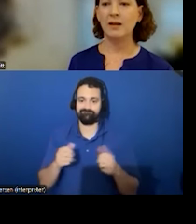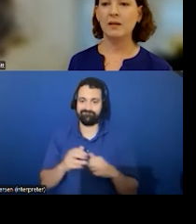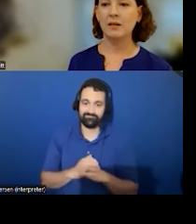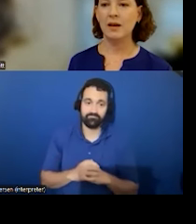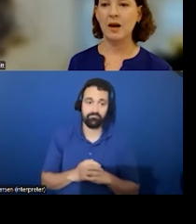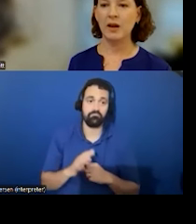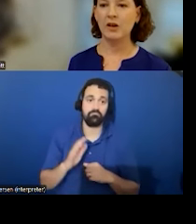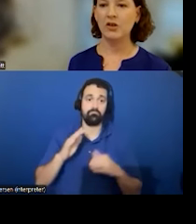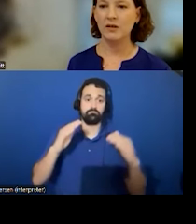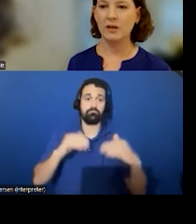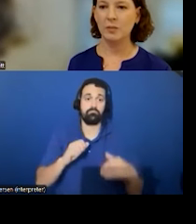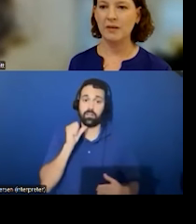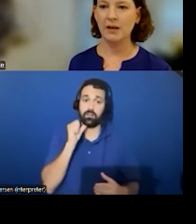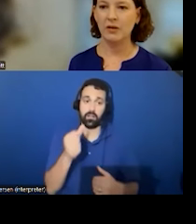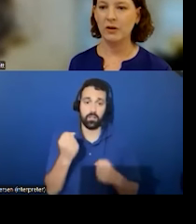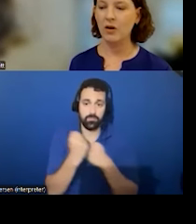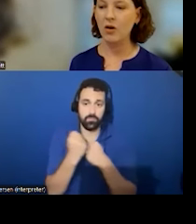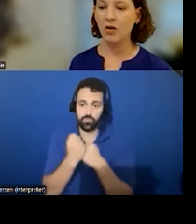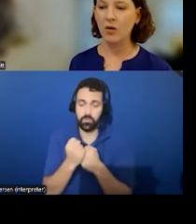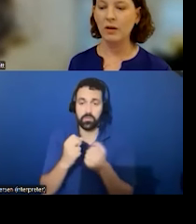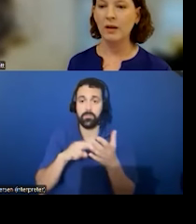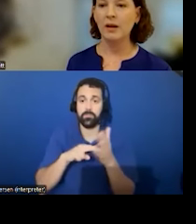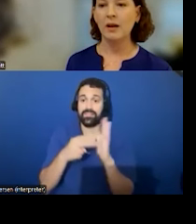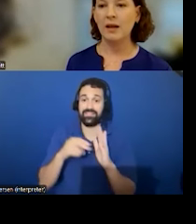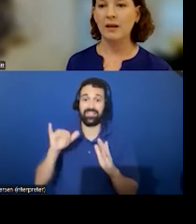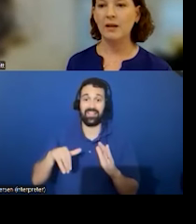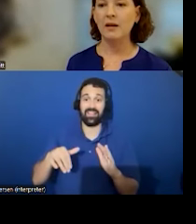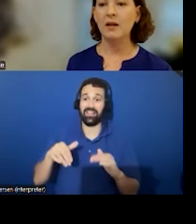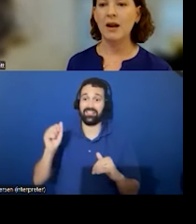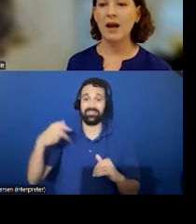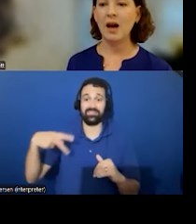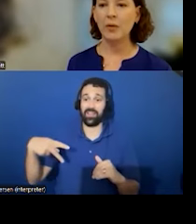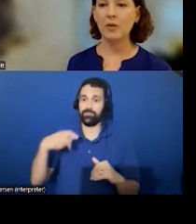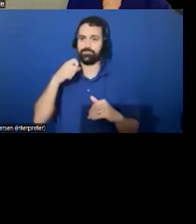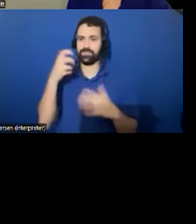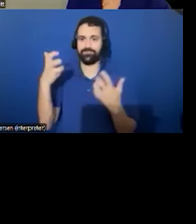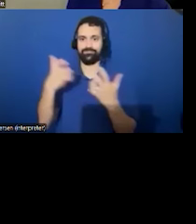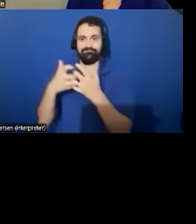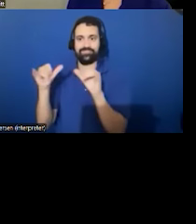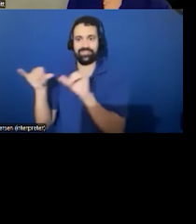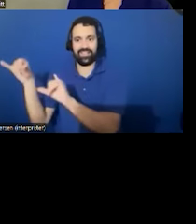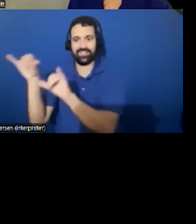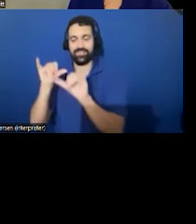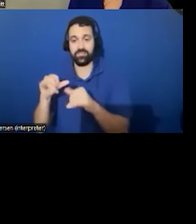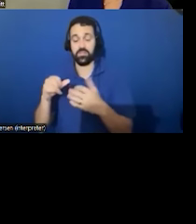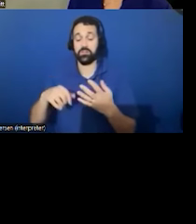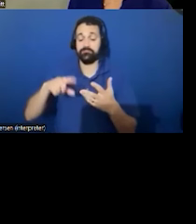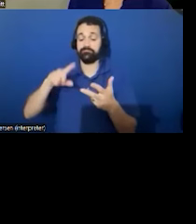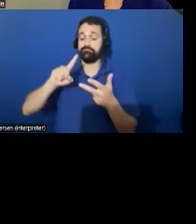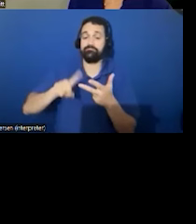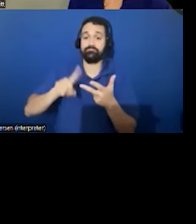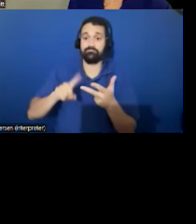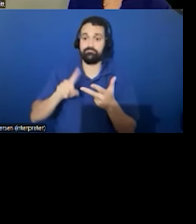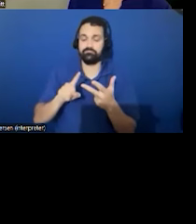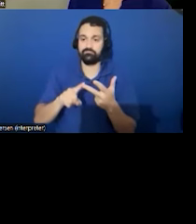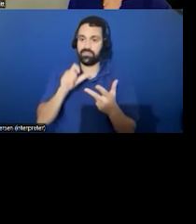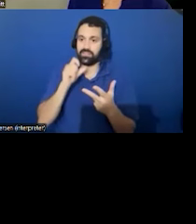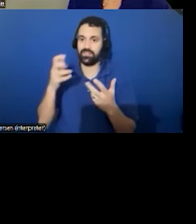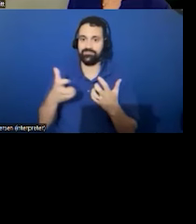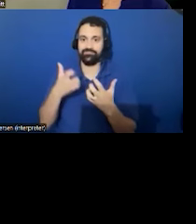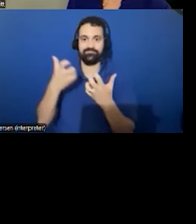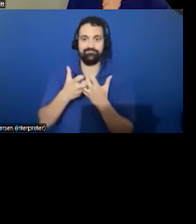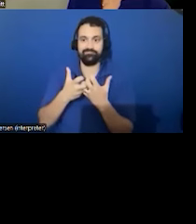means that the application doesn't meet a standard at all, and then not applicable means that they don't think the